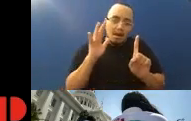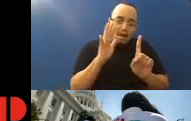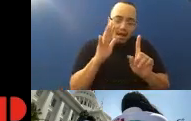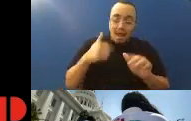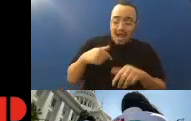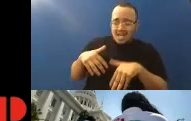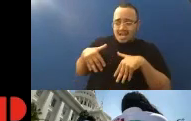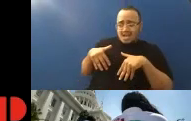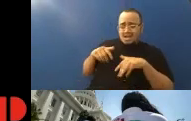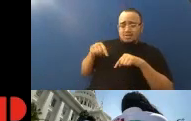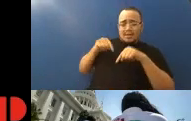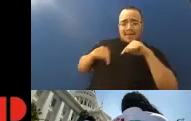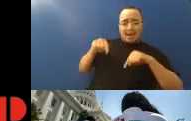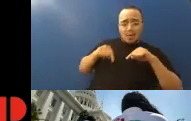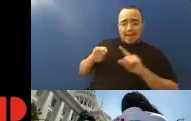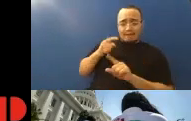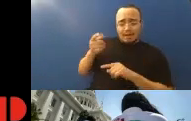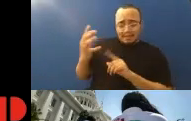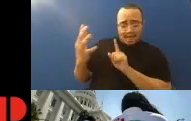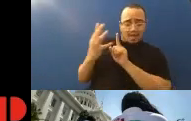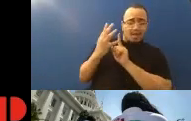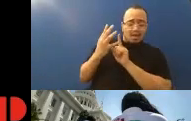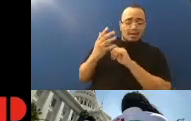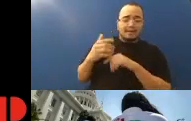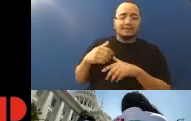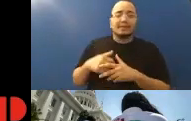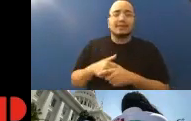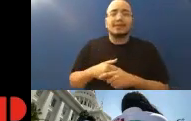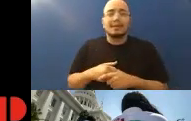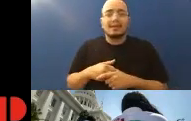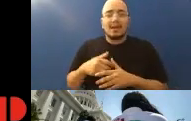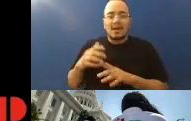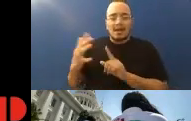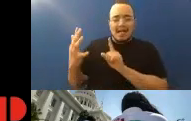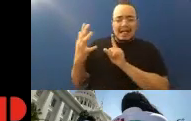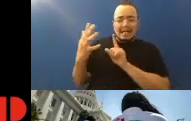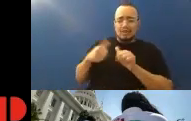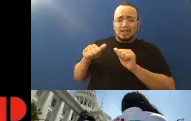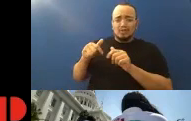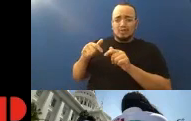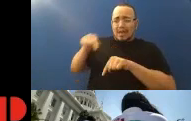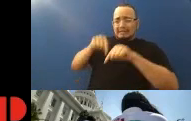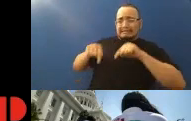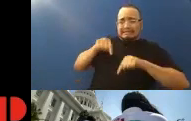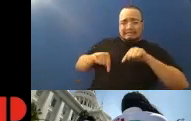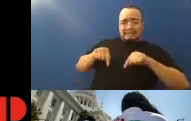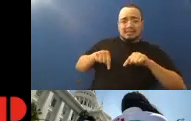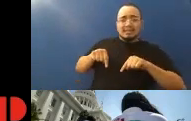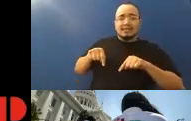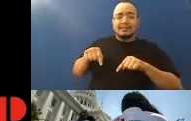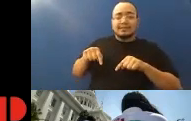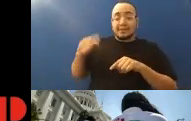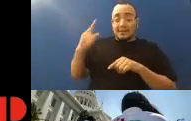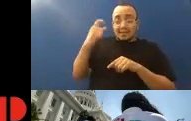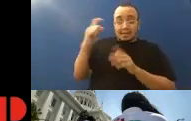them. I was backing away from them, kind of trying to run backwards, because I saw one of the boys coming